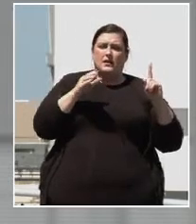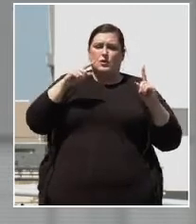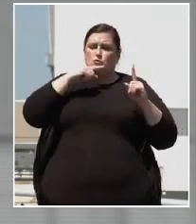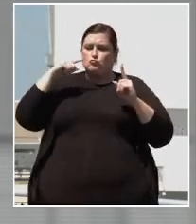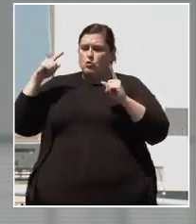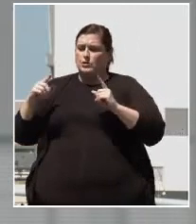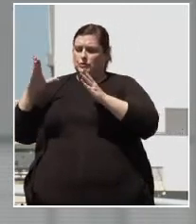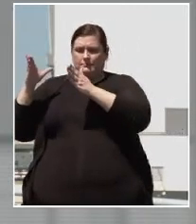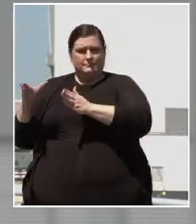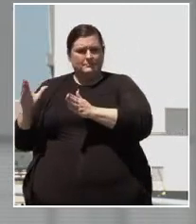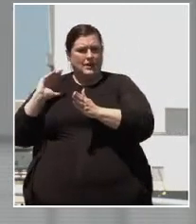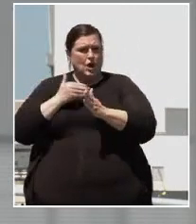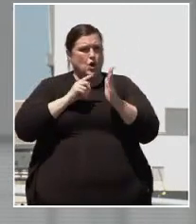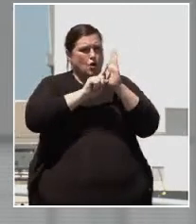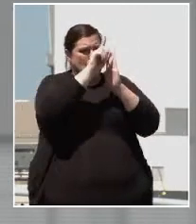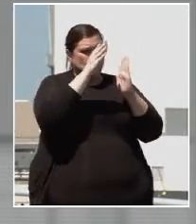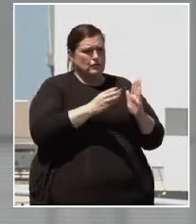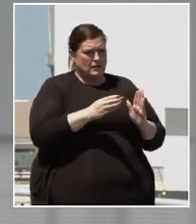our